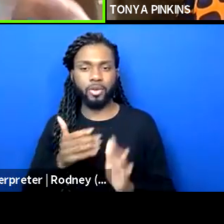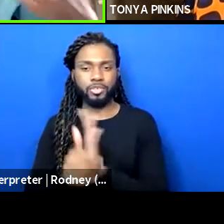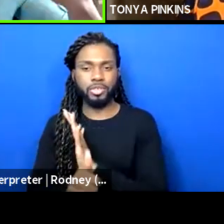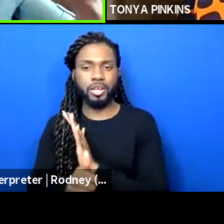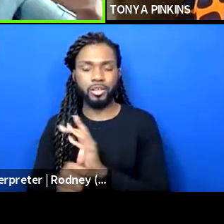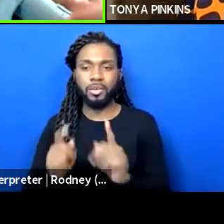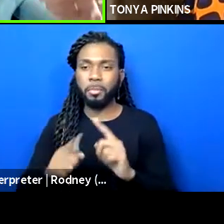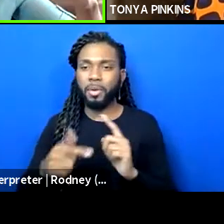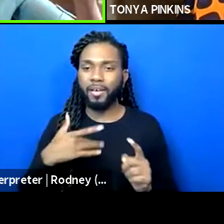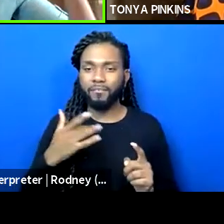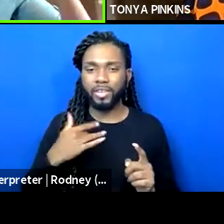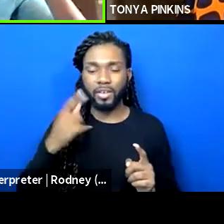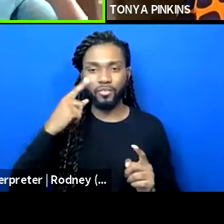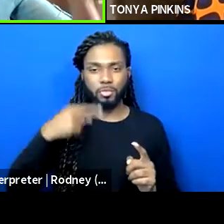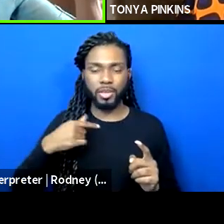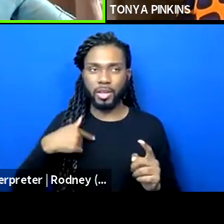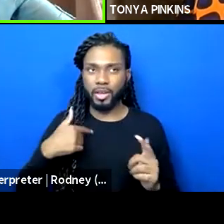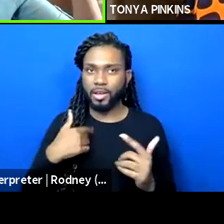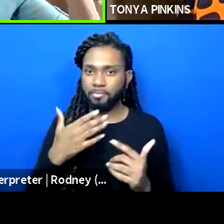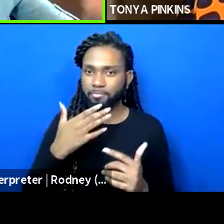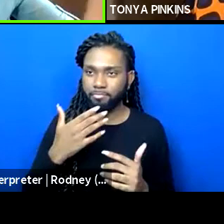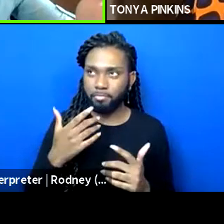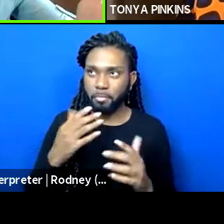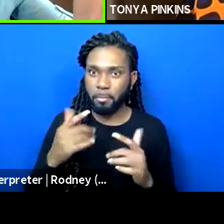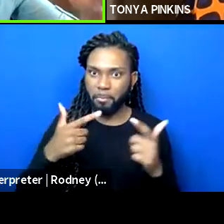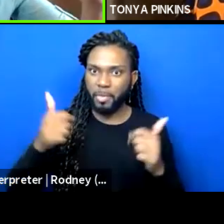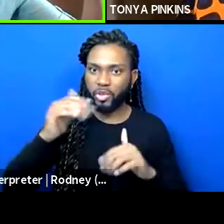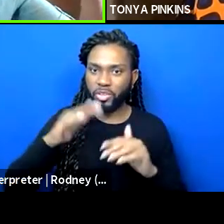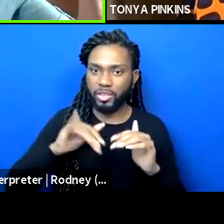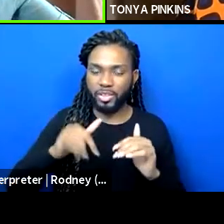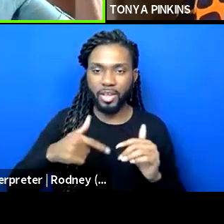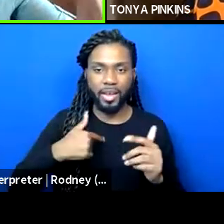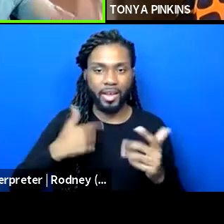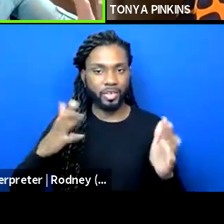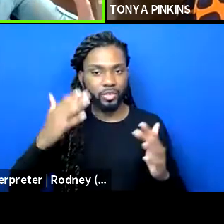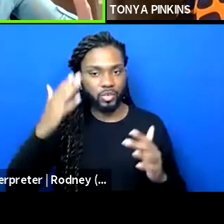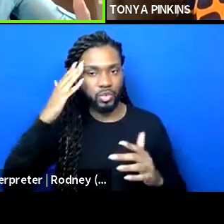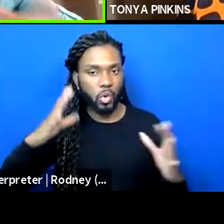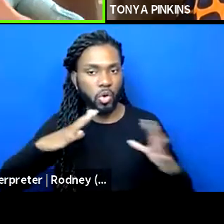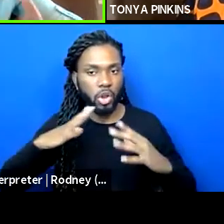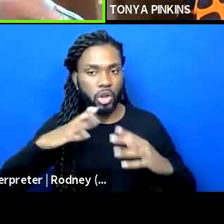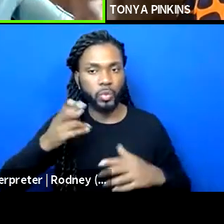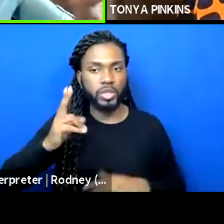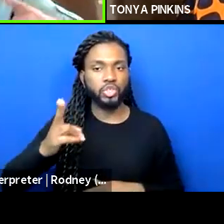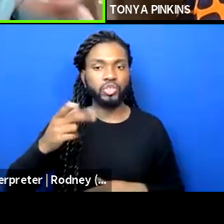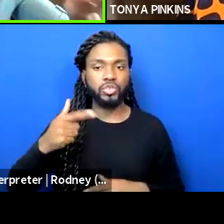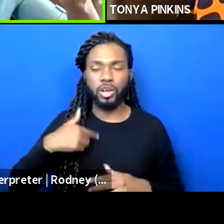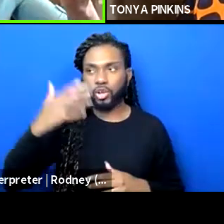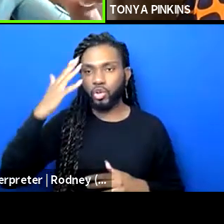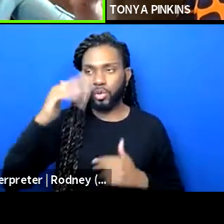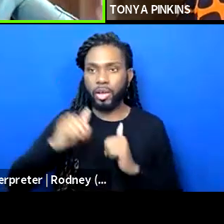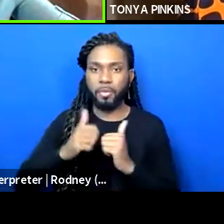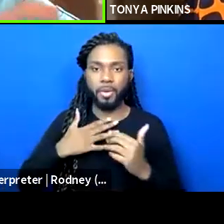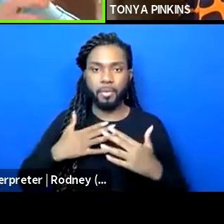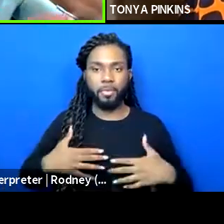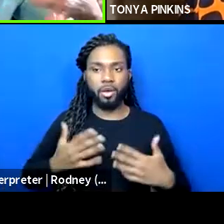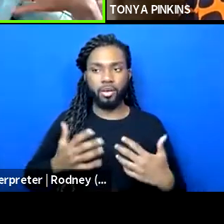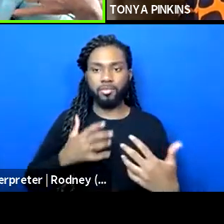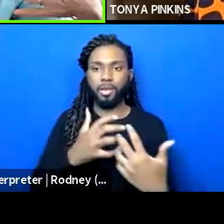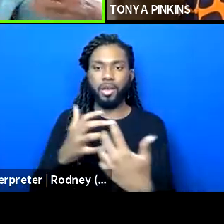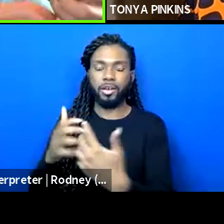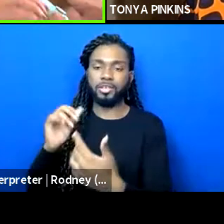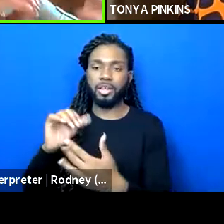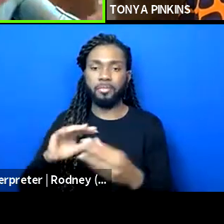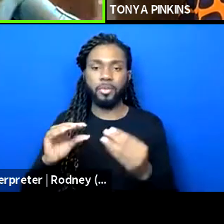I'm bigger than this. My vision, I knew Hollywood history. I knew where my body fit within that narrative of the